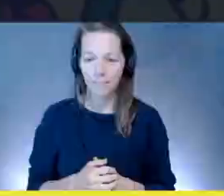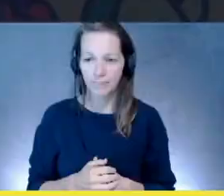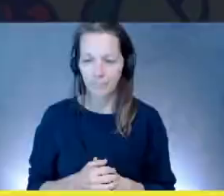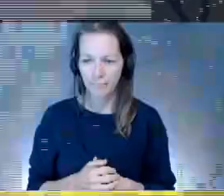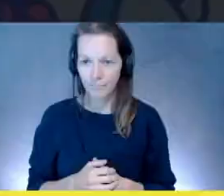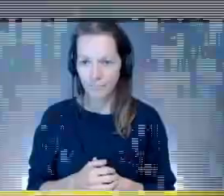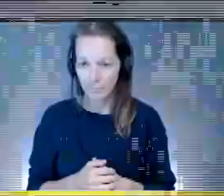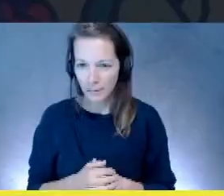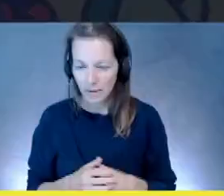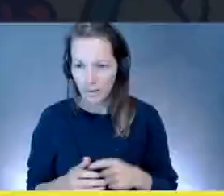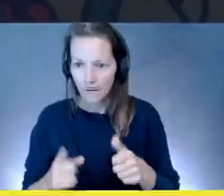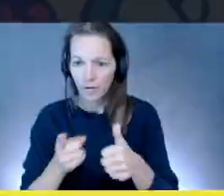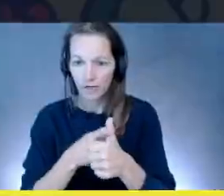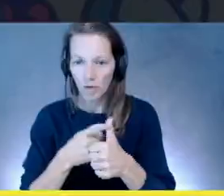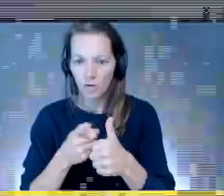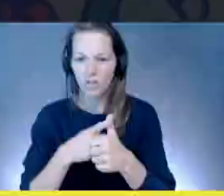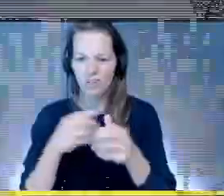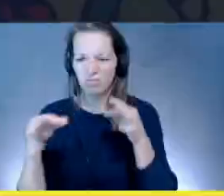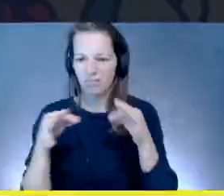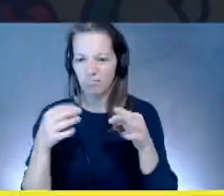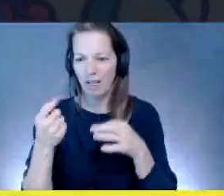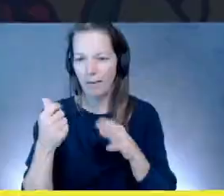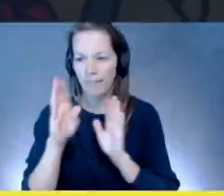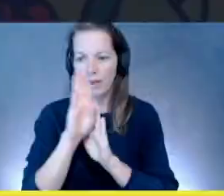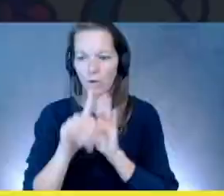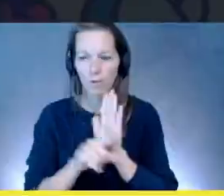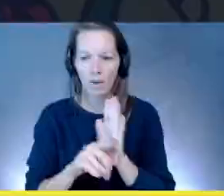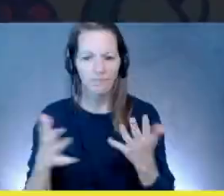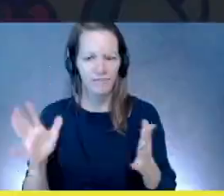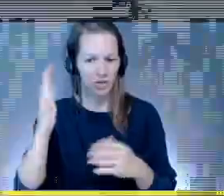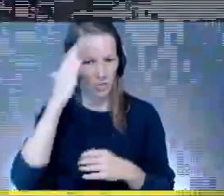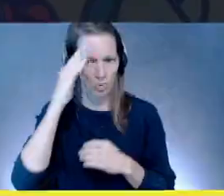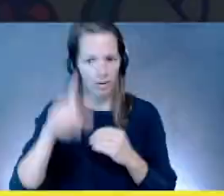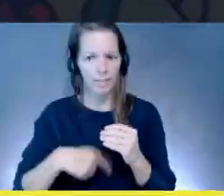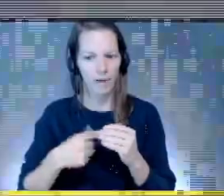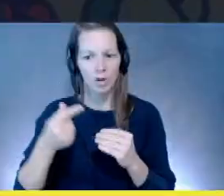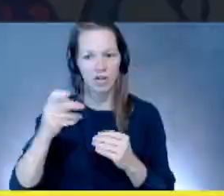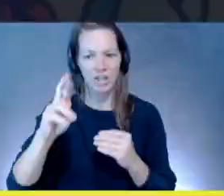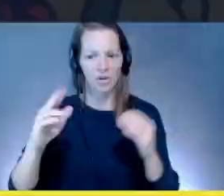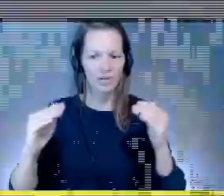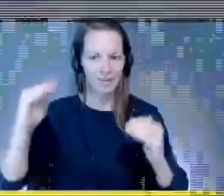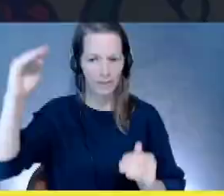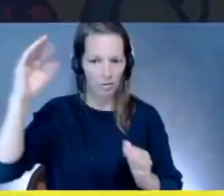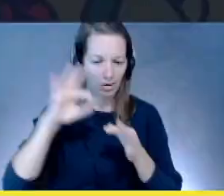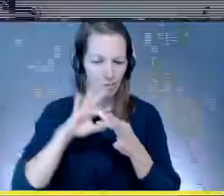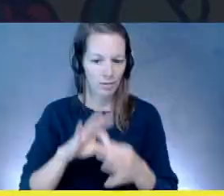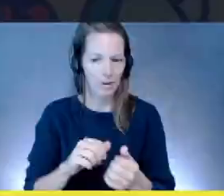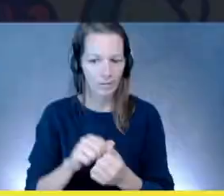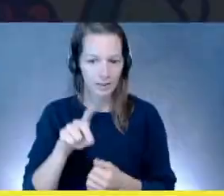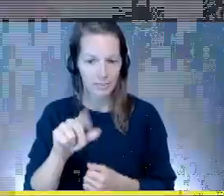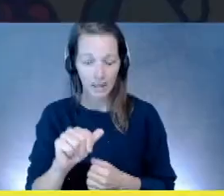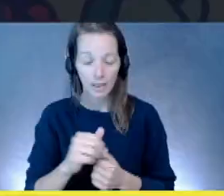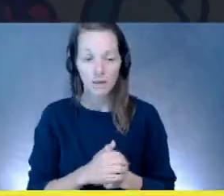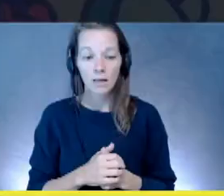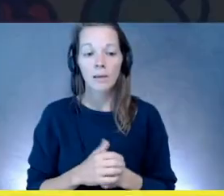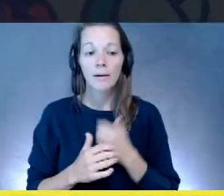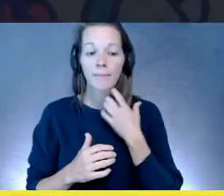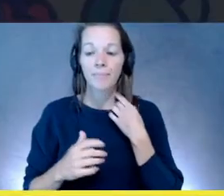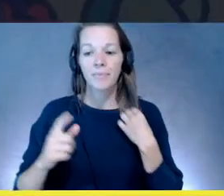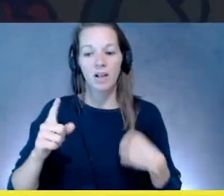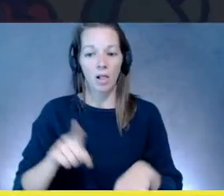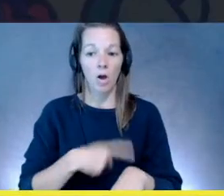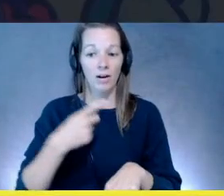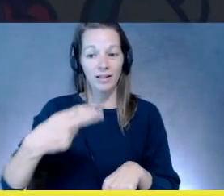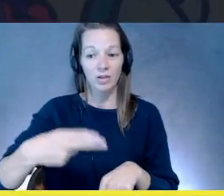And first, I want to give a little bit of background about what we know about gender disparities in disability. So a long history of literature